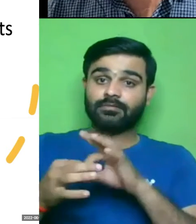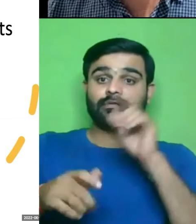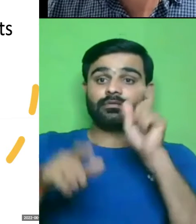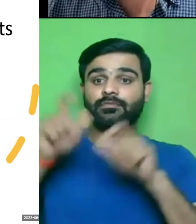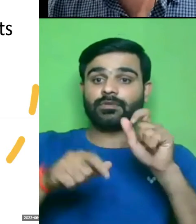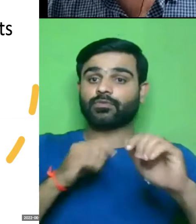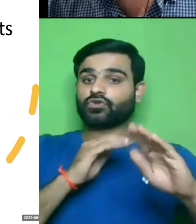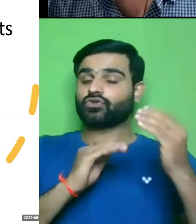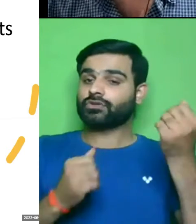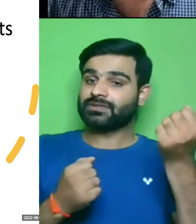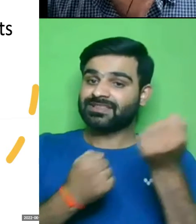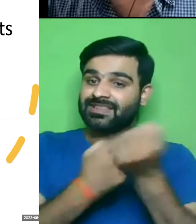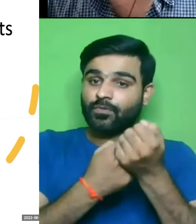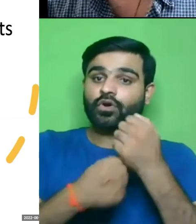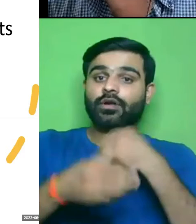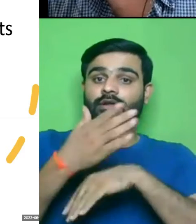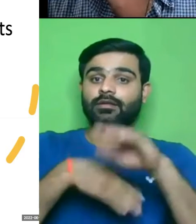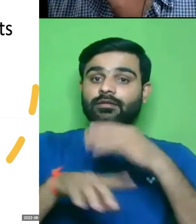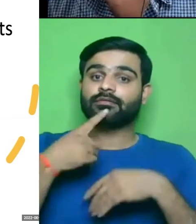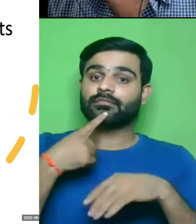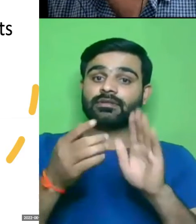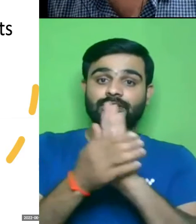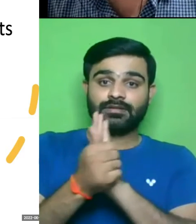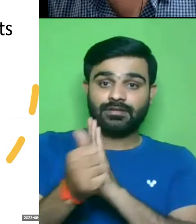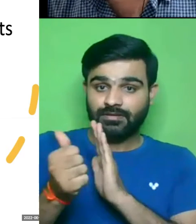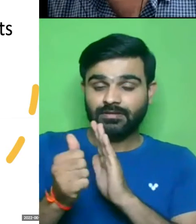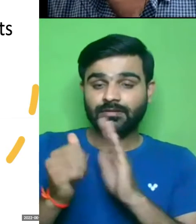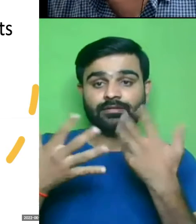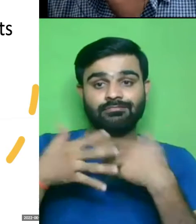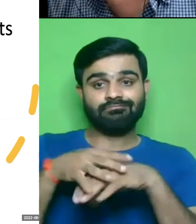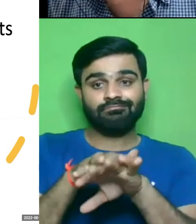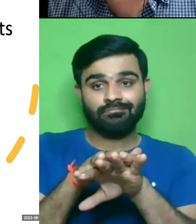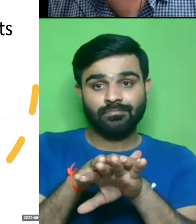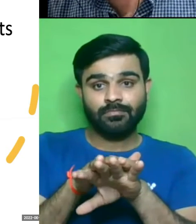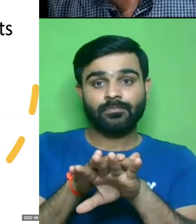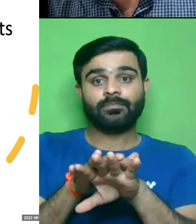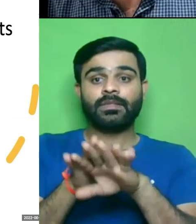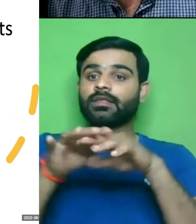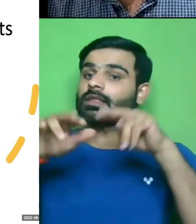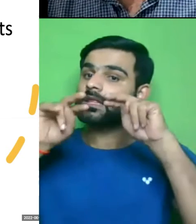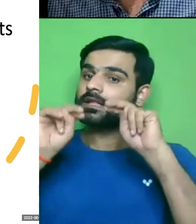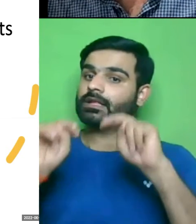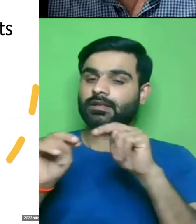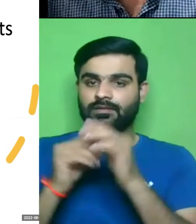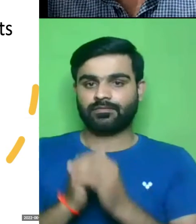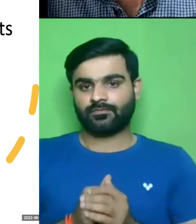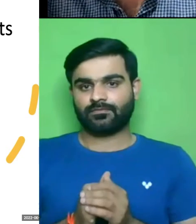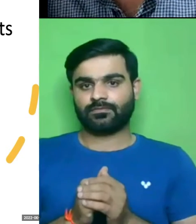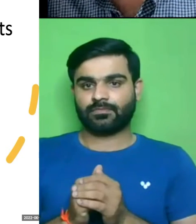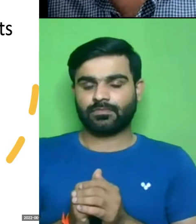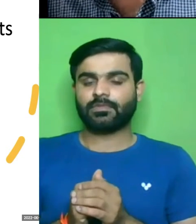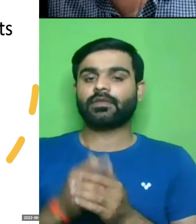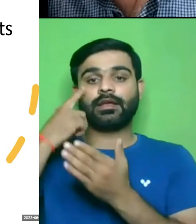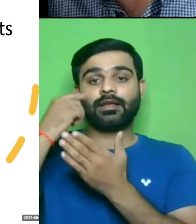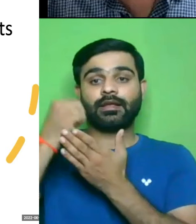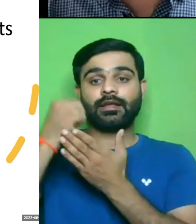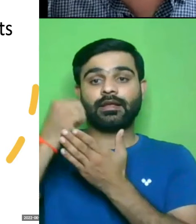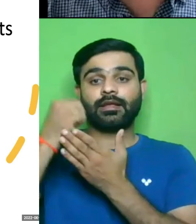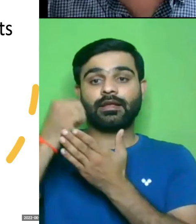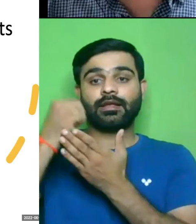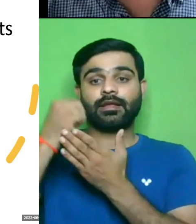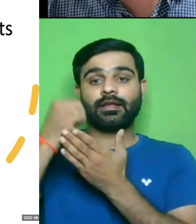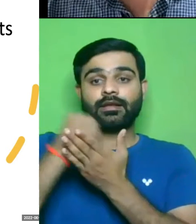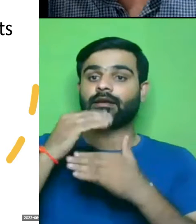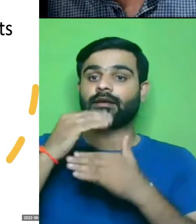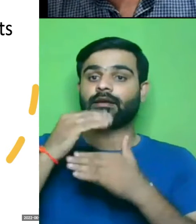needs. Disabilities assessments can support inclusion by determining those needs. Countries are trying to develop that. For example, in the